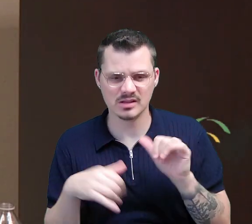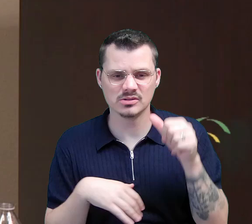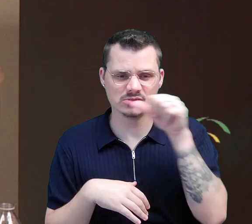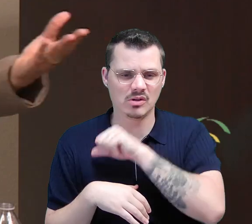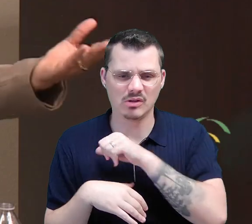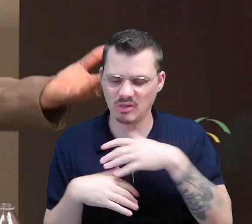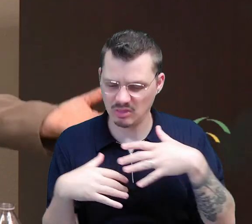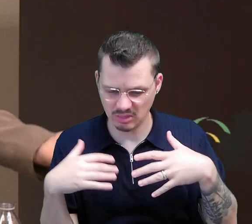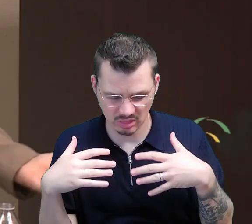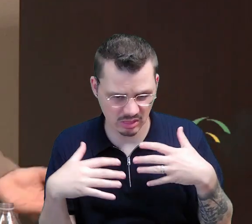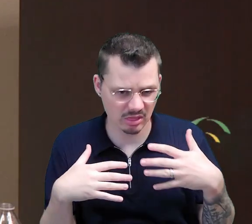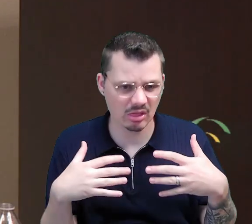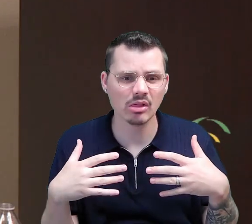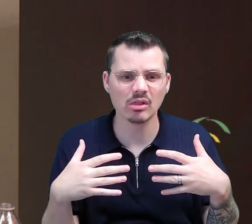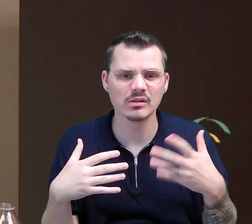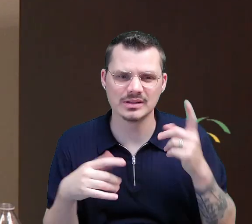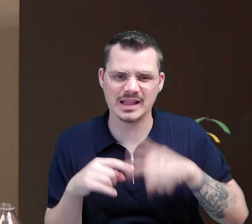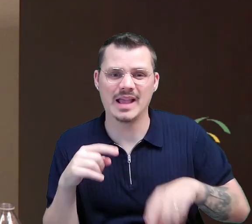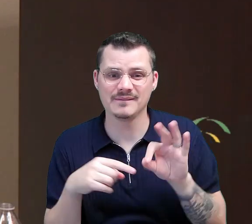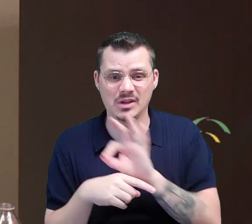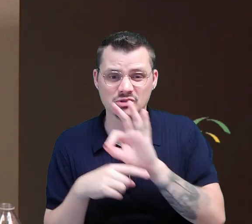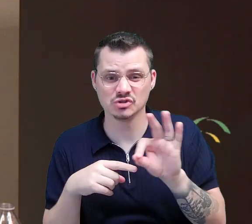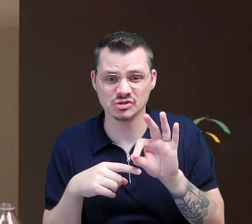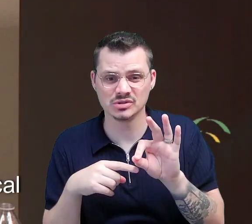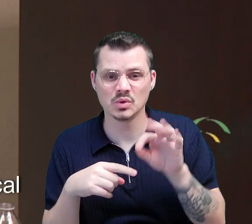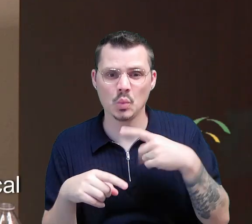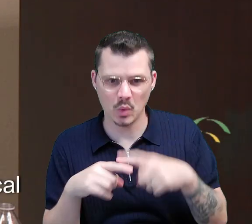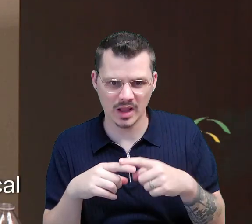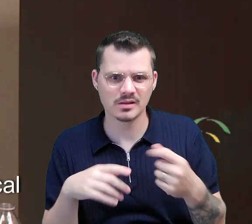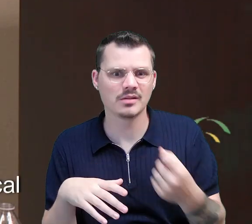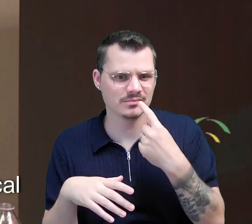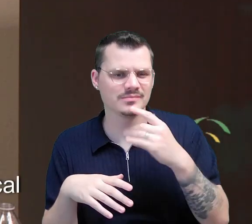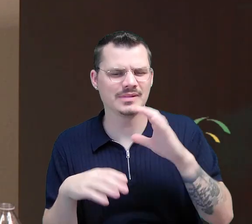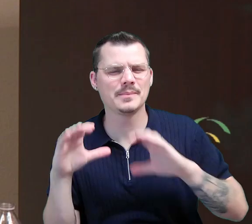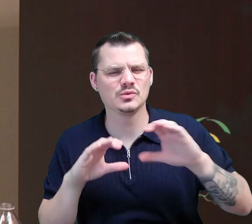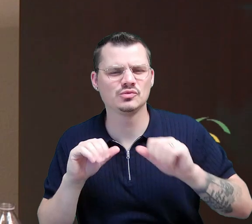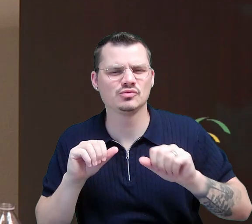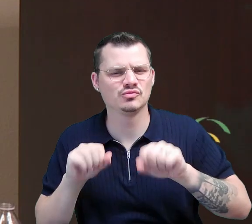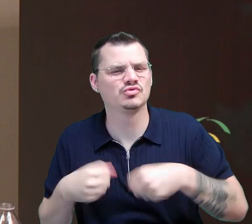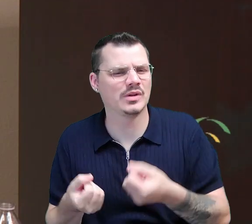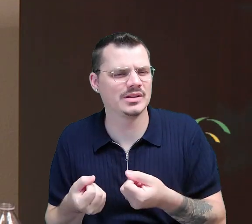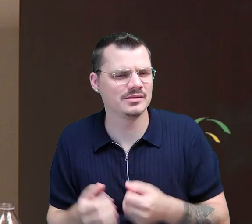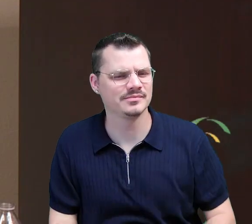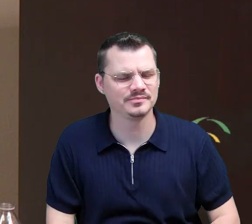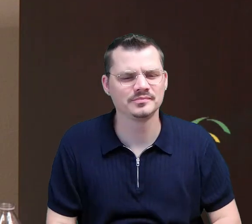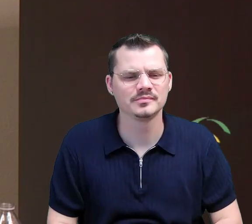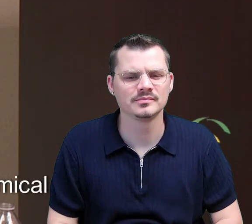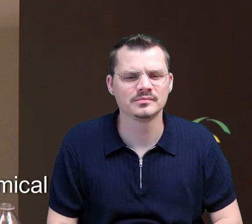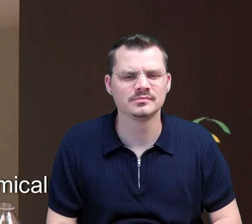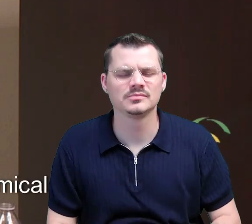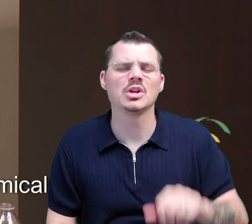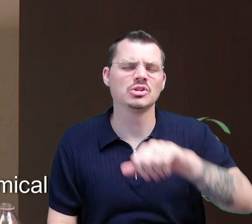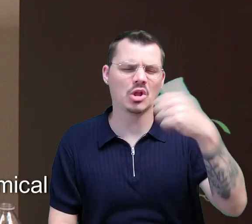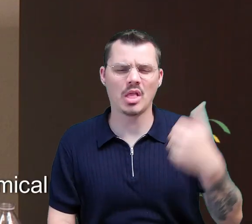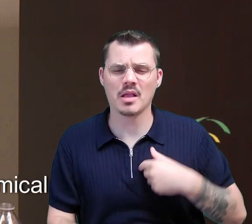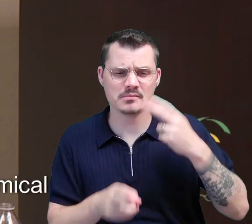intoxicated, and unable to function when they're in the midst of chemical restraint. The other thing